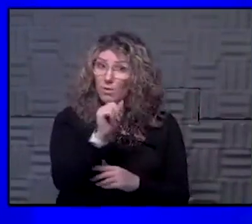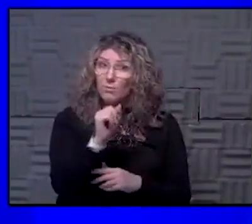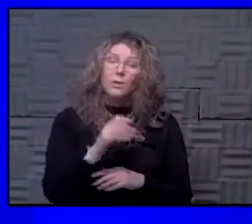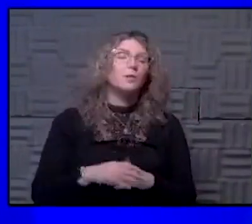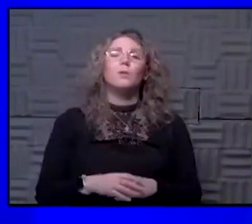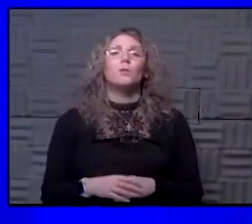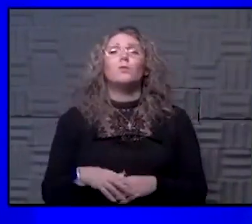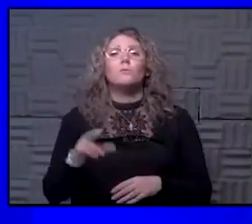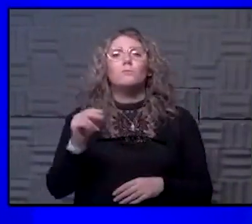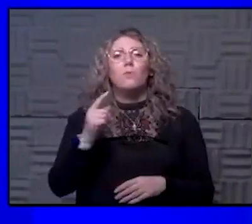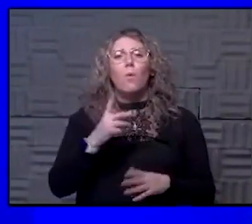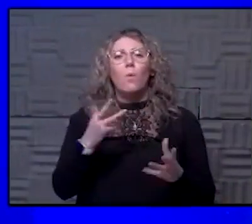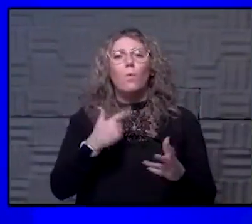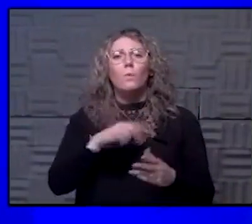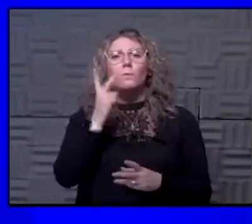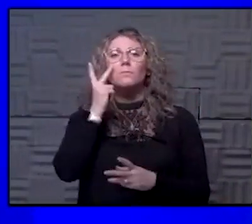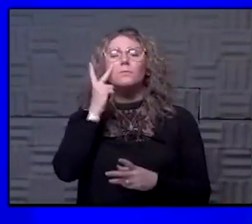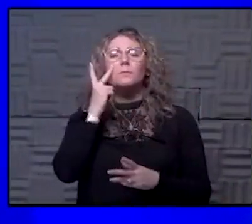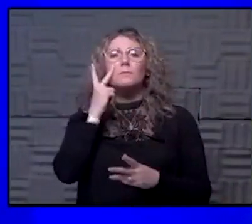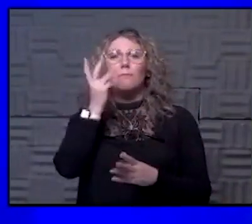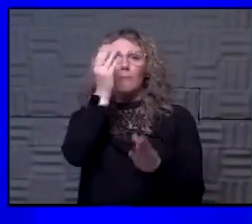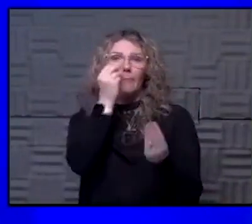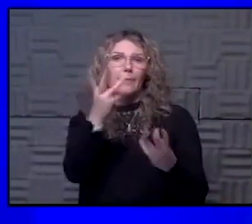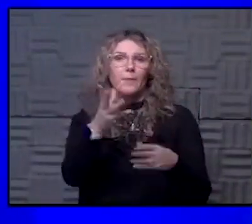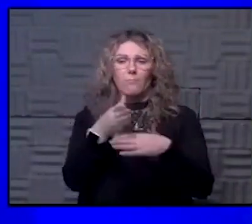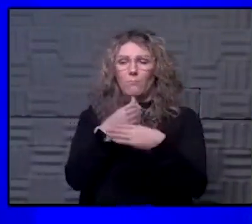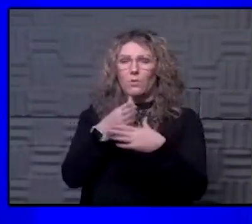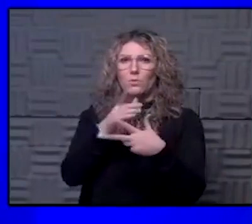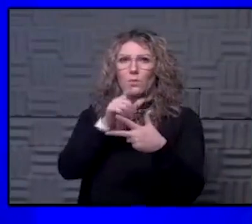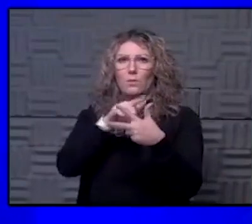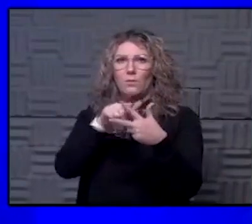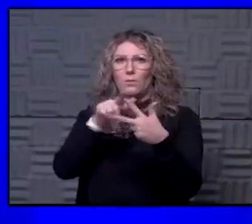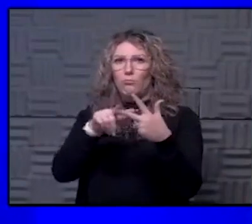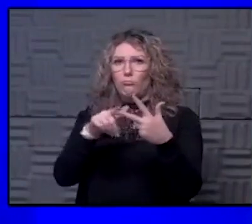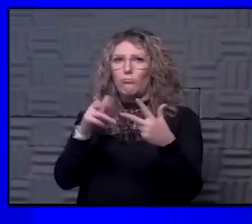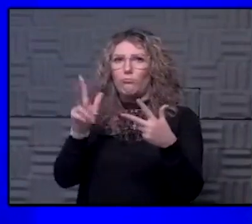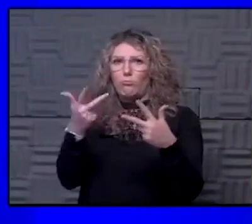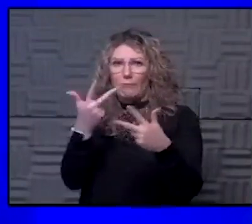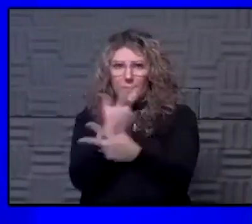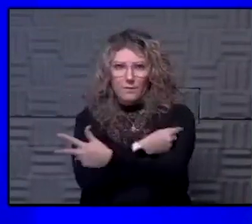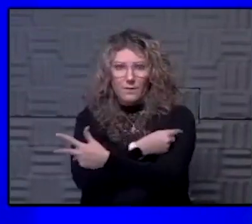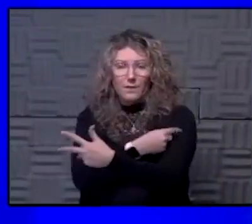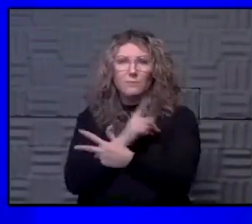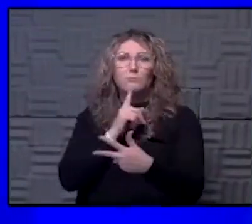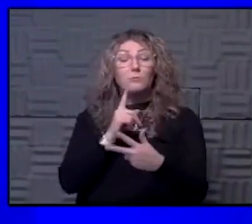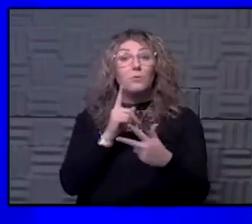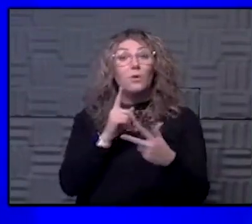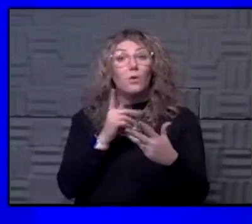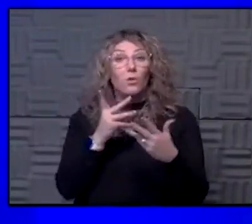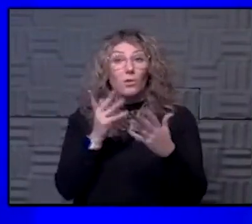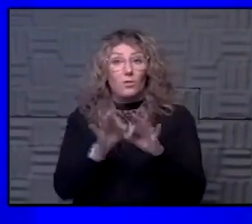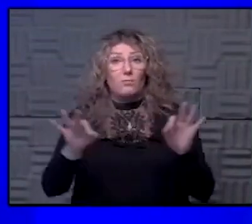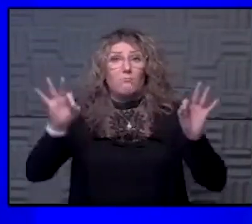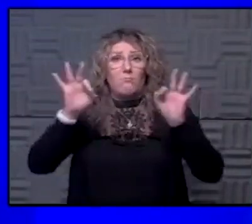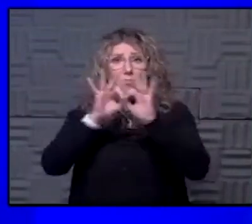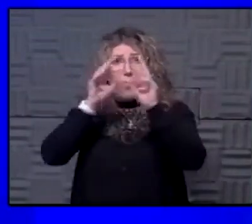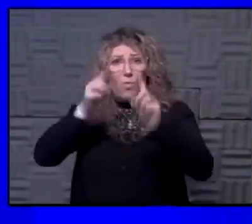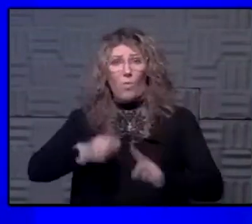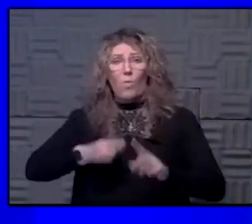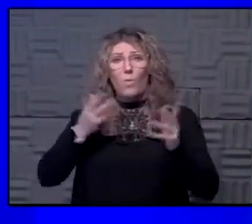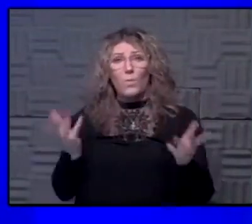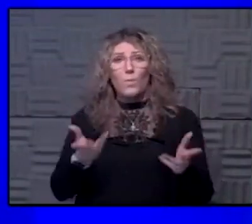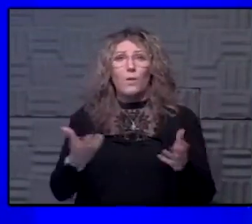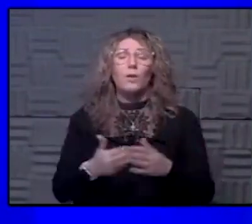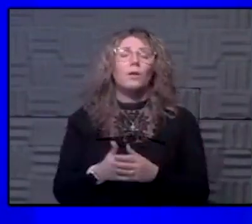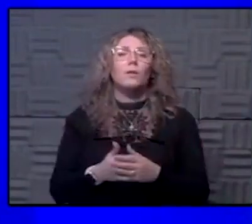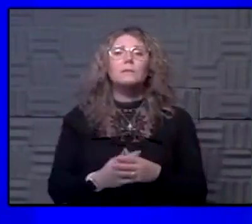from the data between these three vaccines is that the very important points to remember is